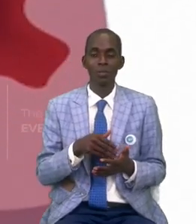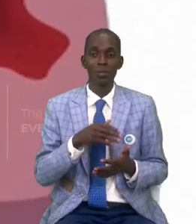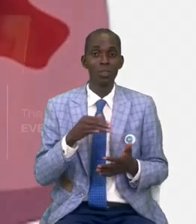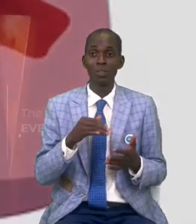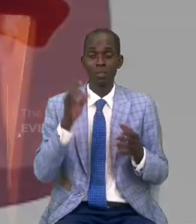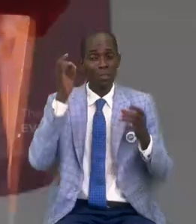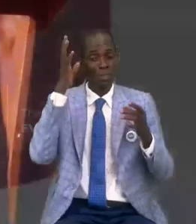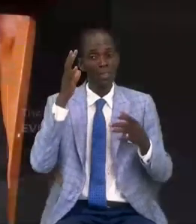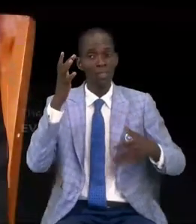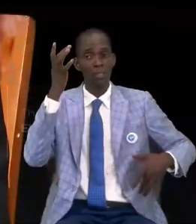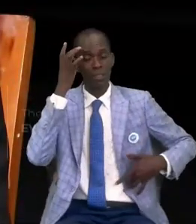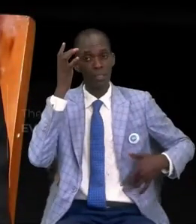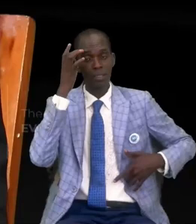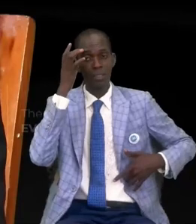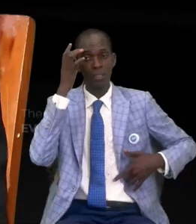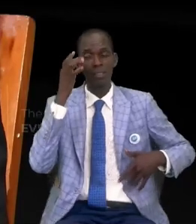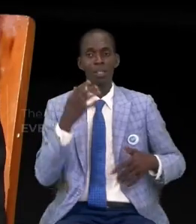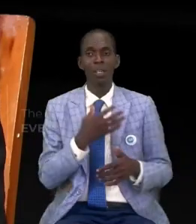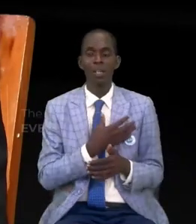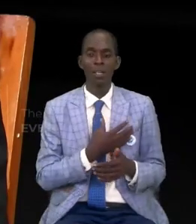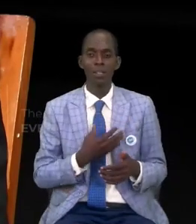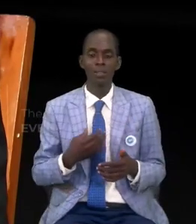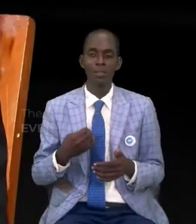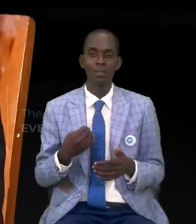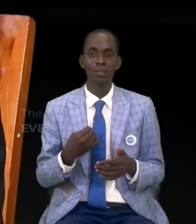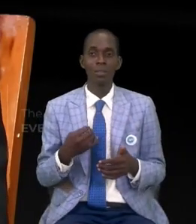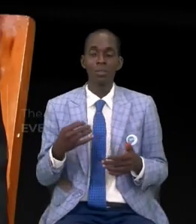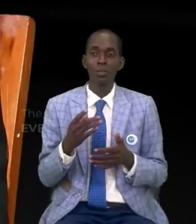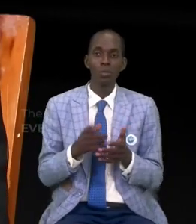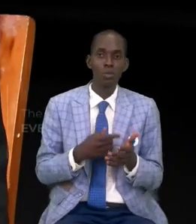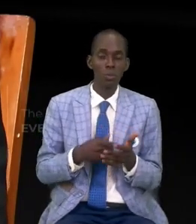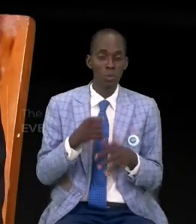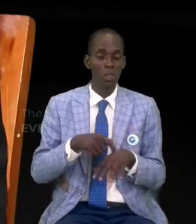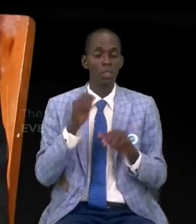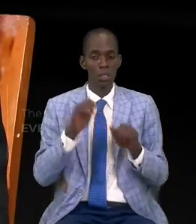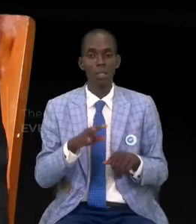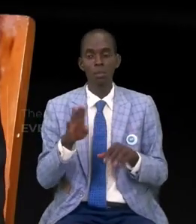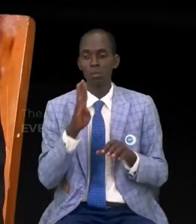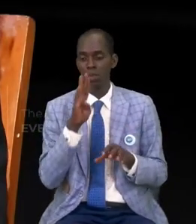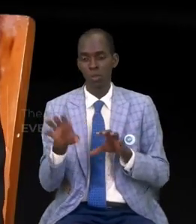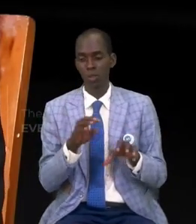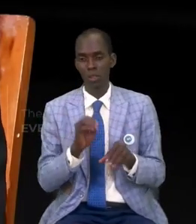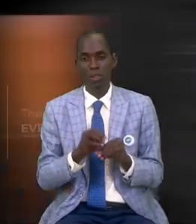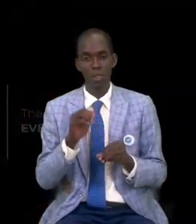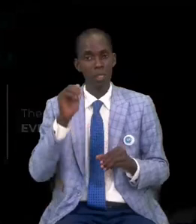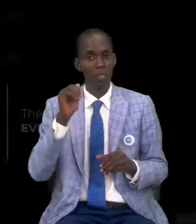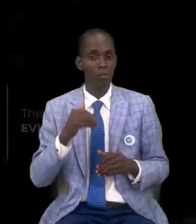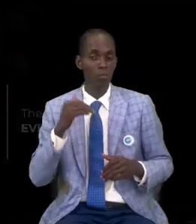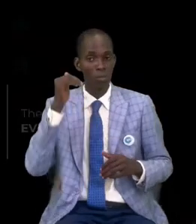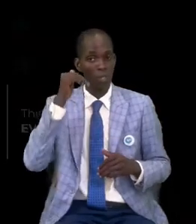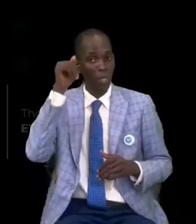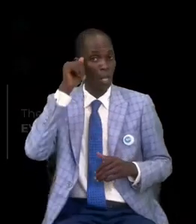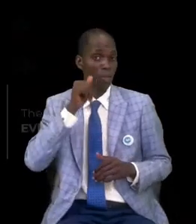manifest in adults. It could lead to death, actually, and it makes life very uncomfortable to the patient.